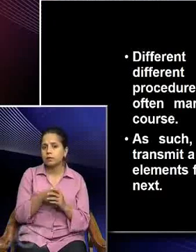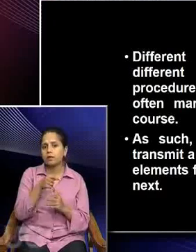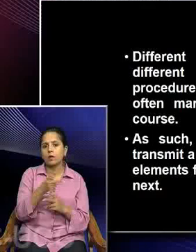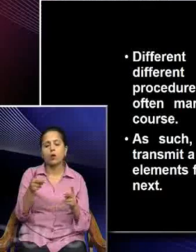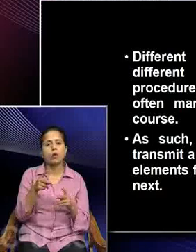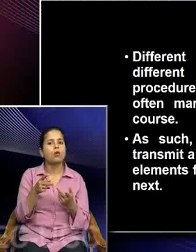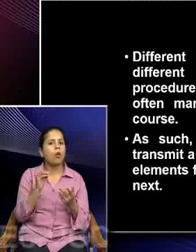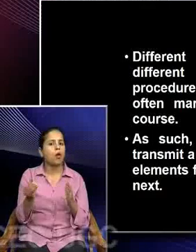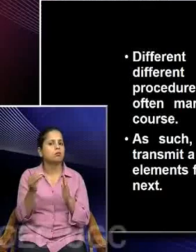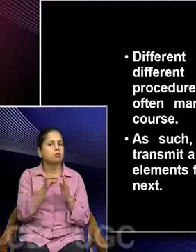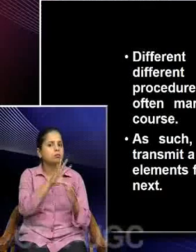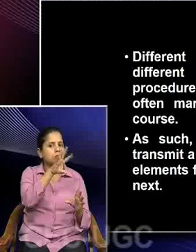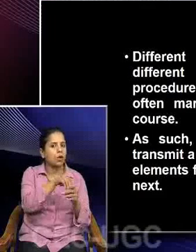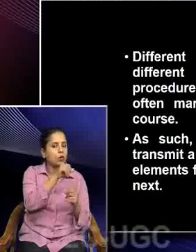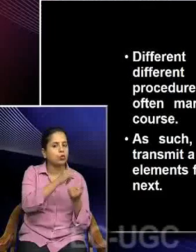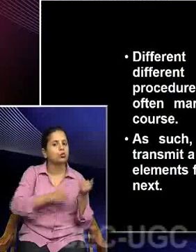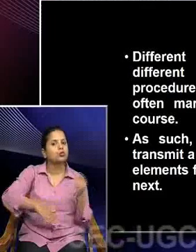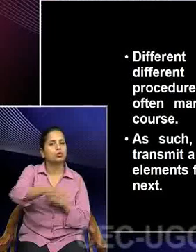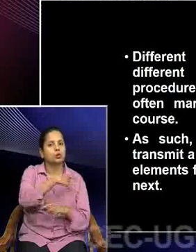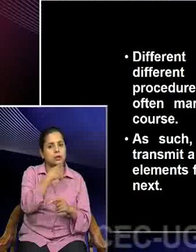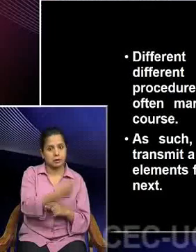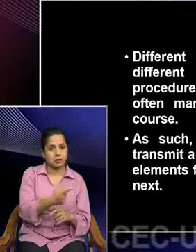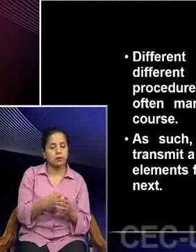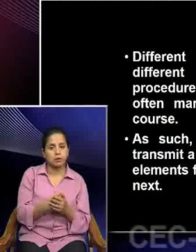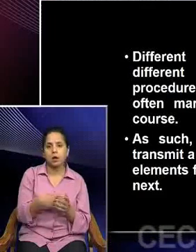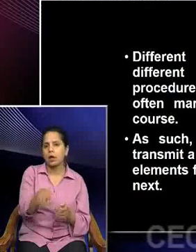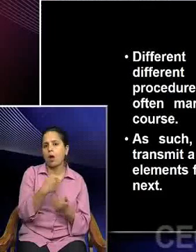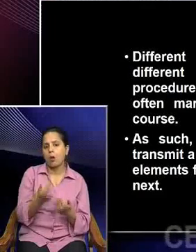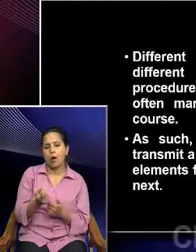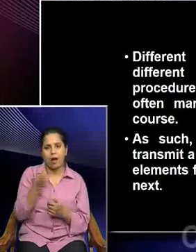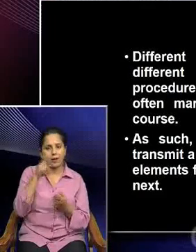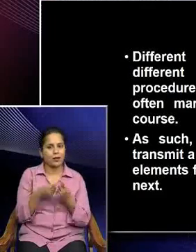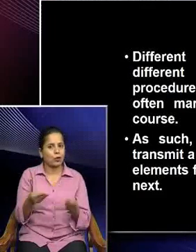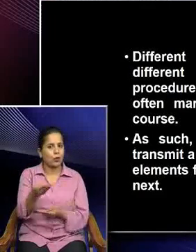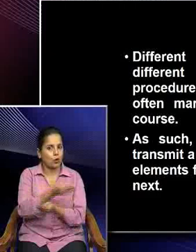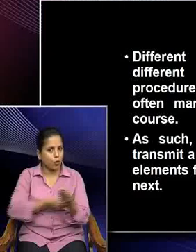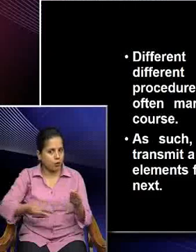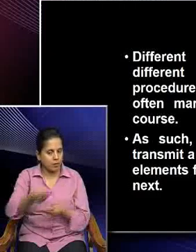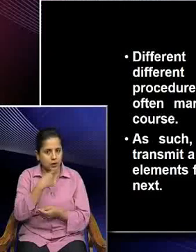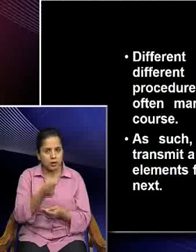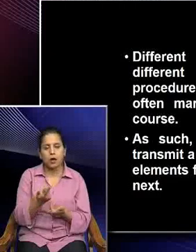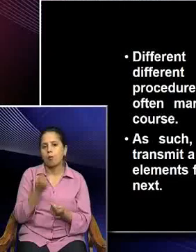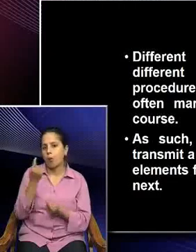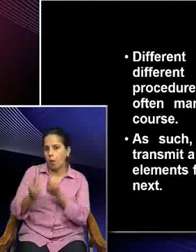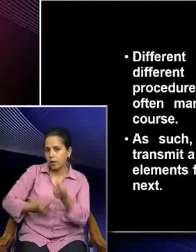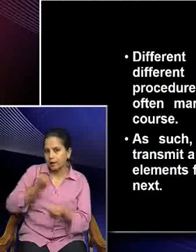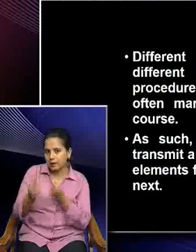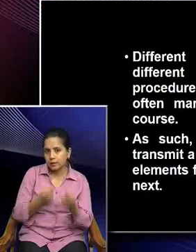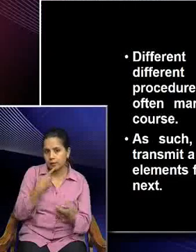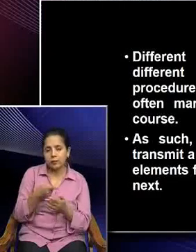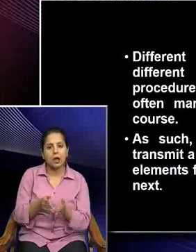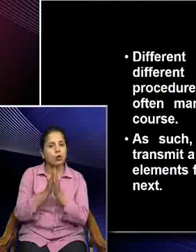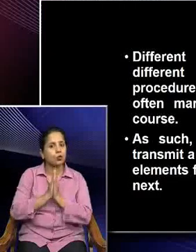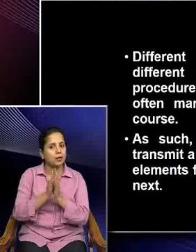constituent of society. Just as we understand economy, understand politics,